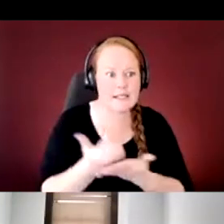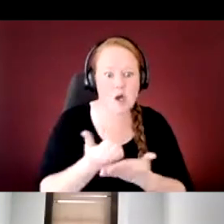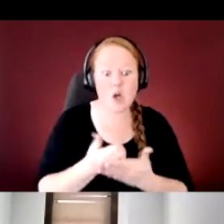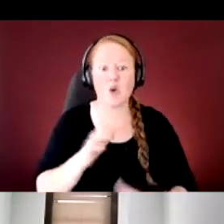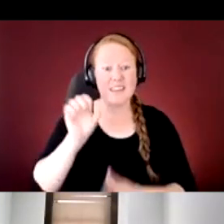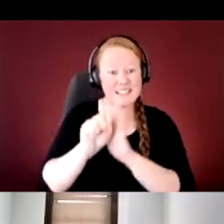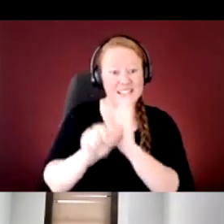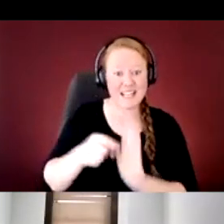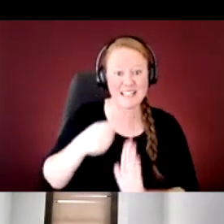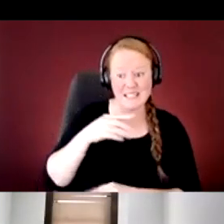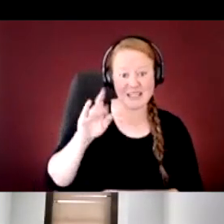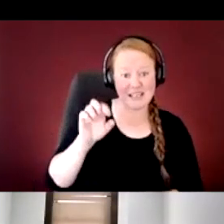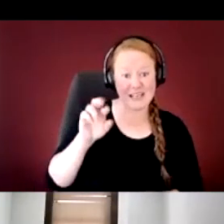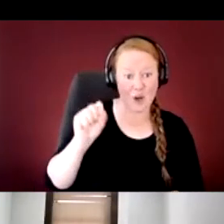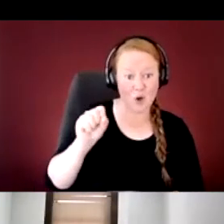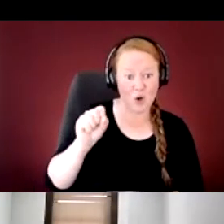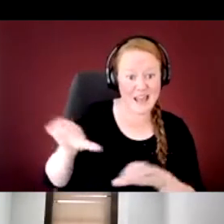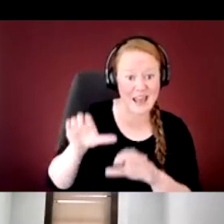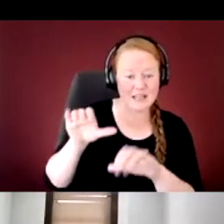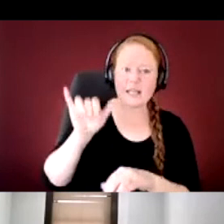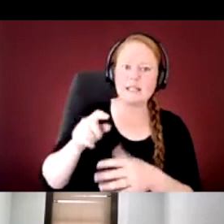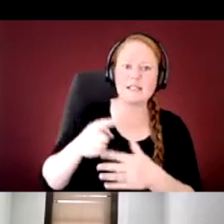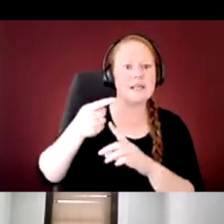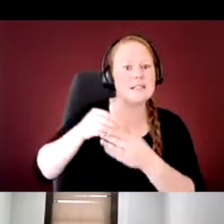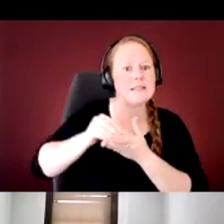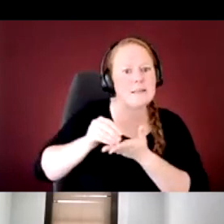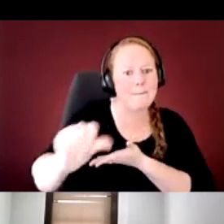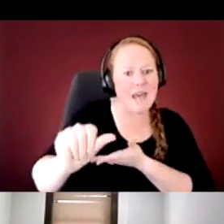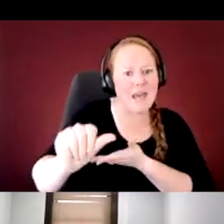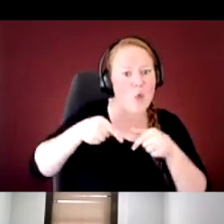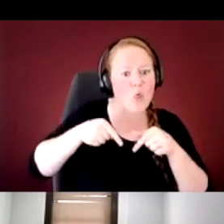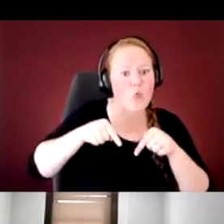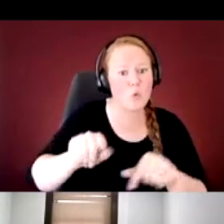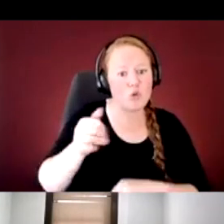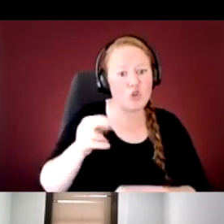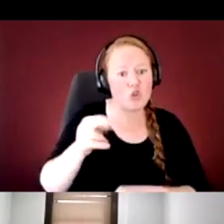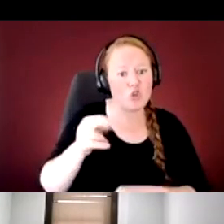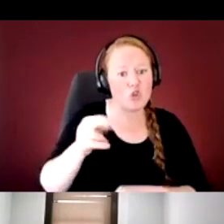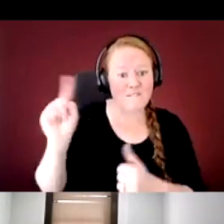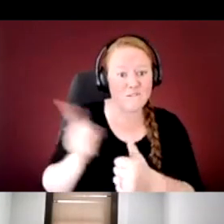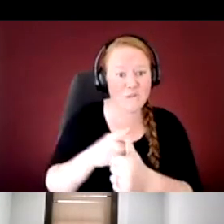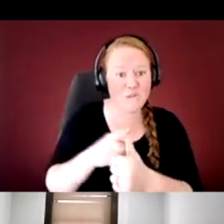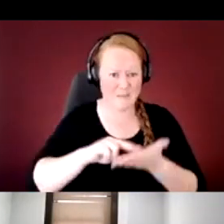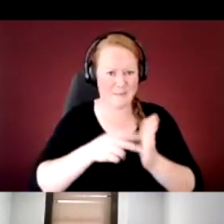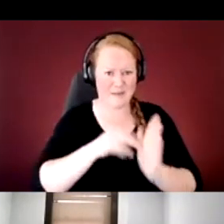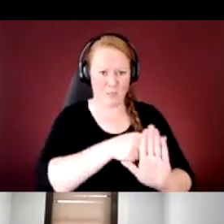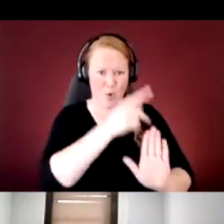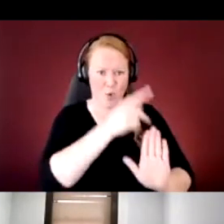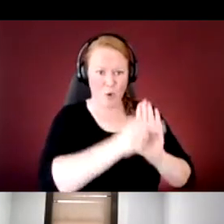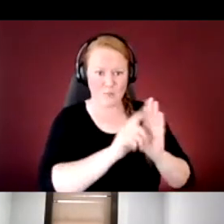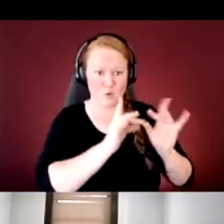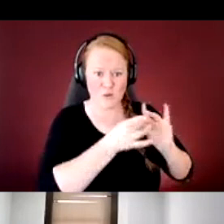be spent through July 1st, and that means that several key programs for human services and the health department related to COVID and the